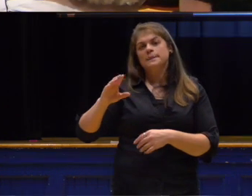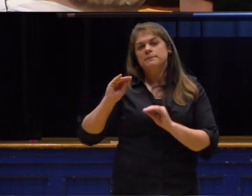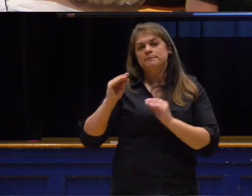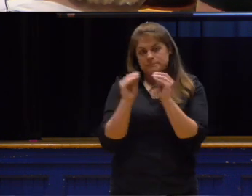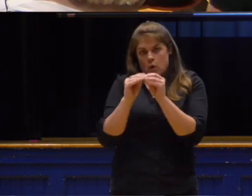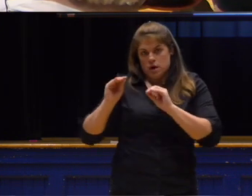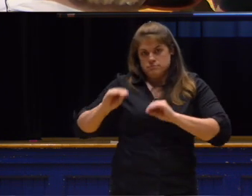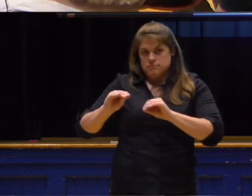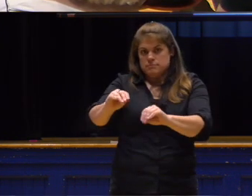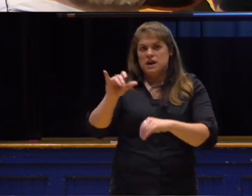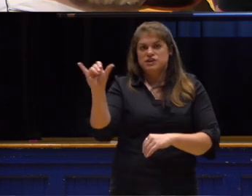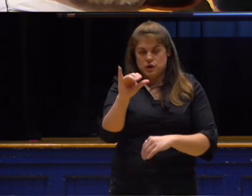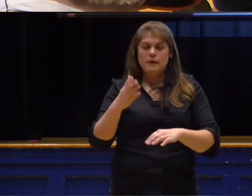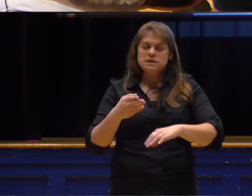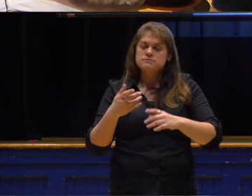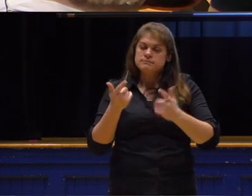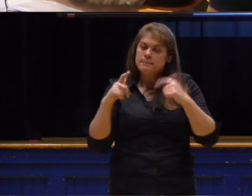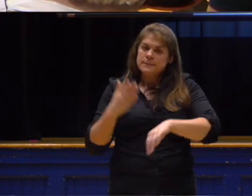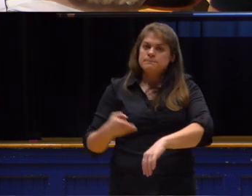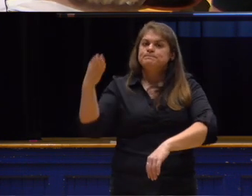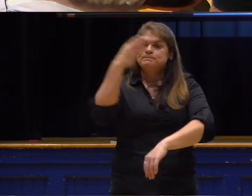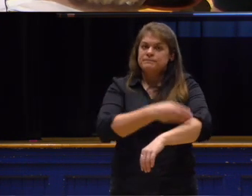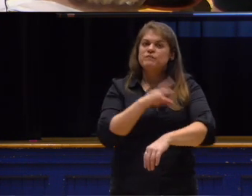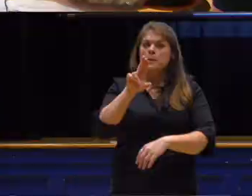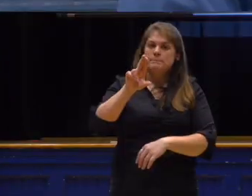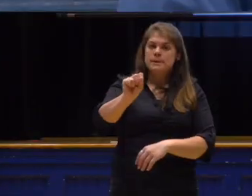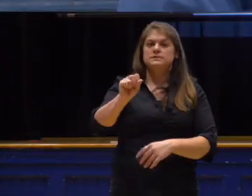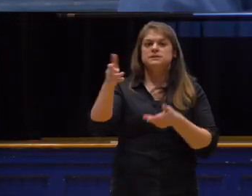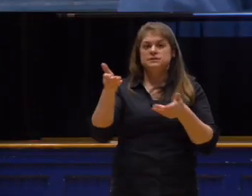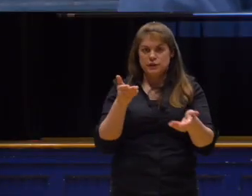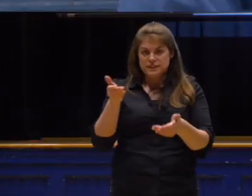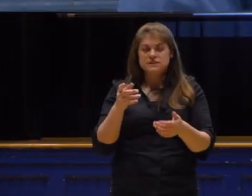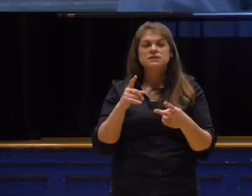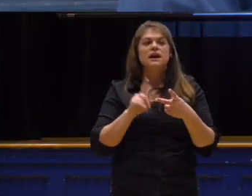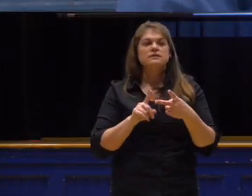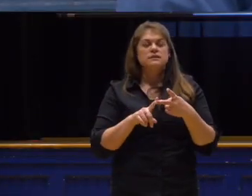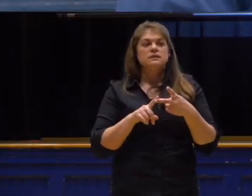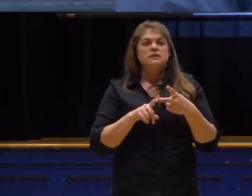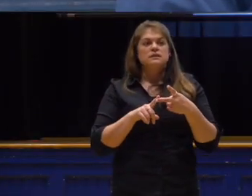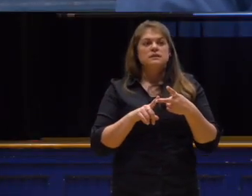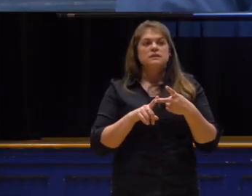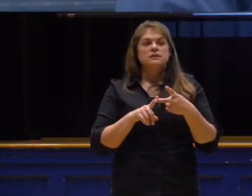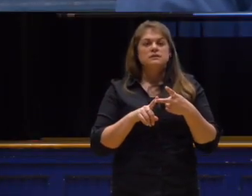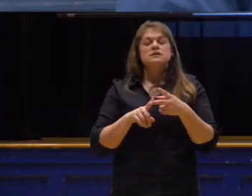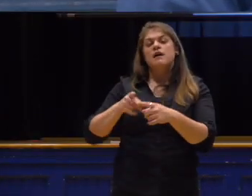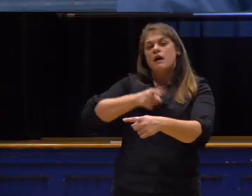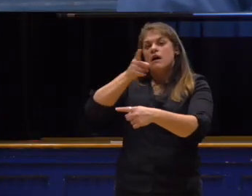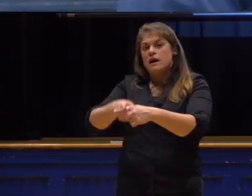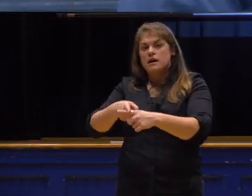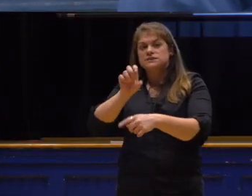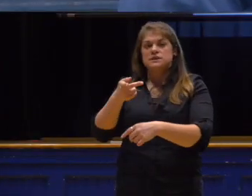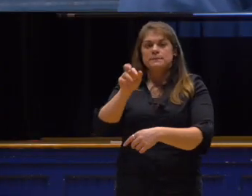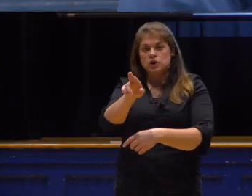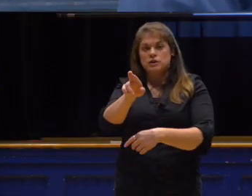So much more enhancements for the bus service. And on Sumner Avenue, as I mentioned